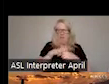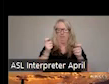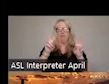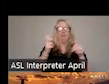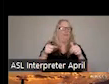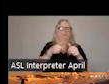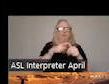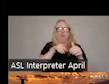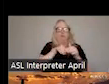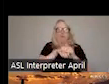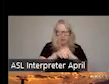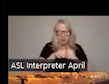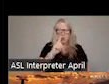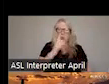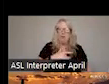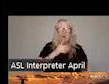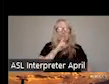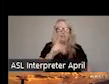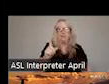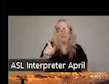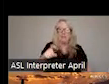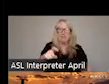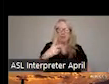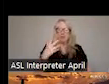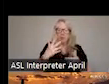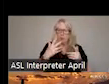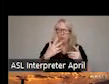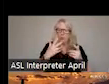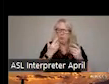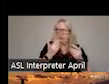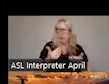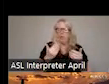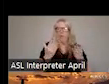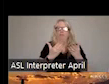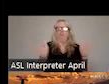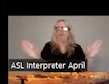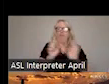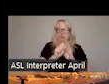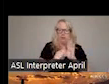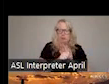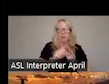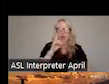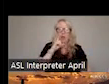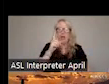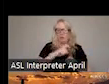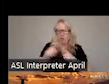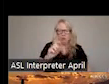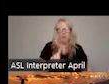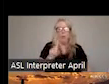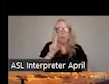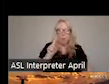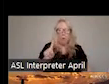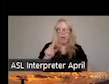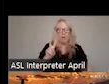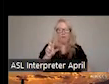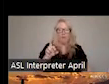we really felt that it was necessary to move to a statewide crisis call center. So one vendor that's responsible for all